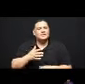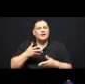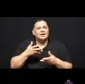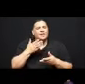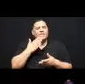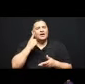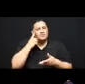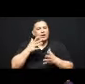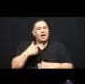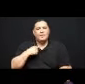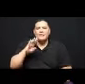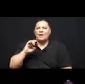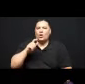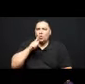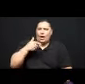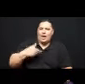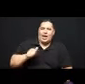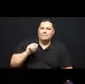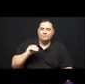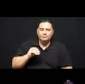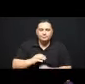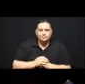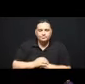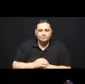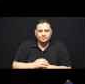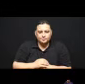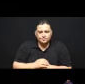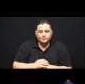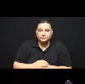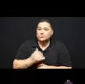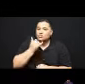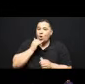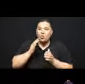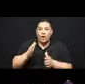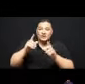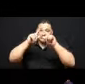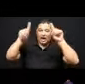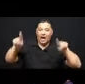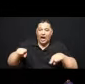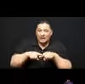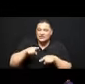Love is a wrong way sign, weathered by the dry wind.